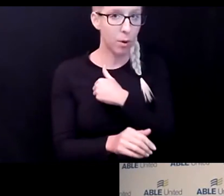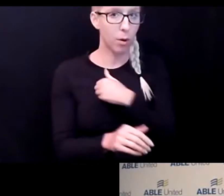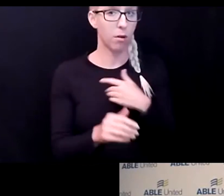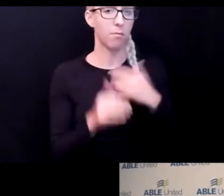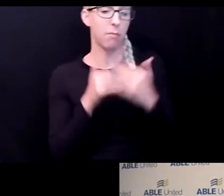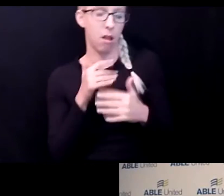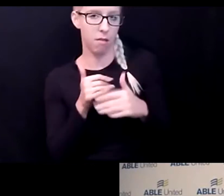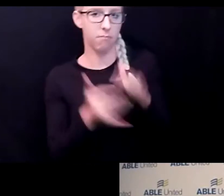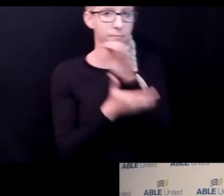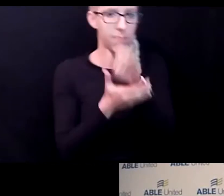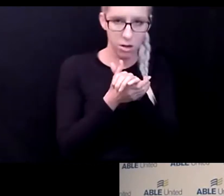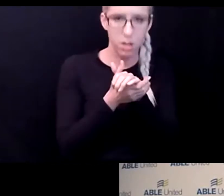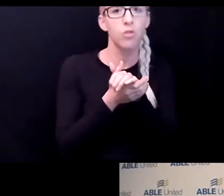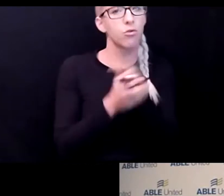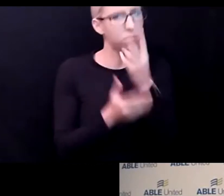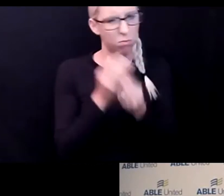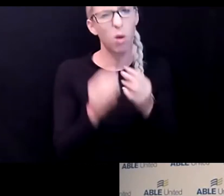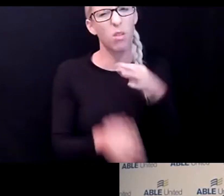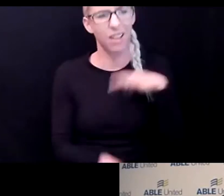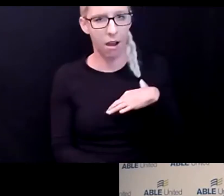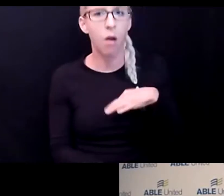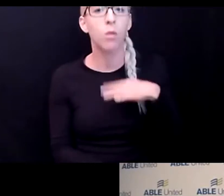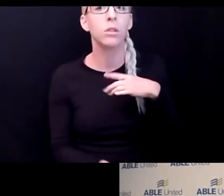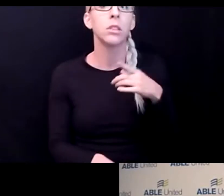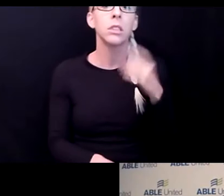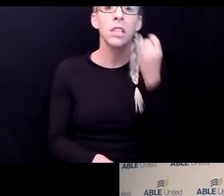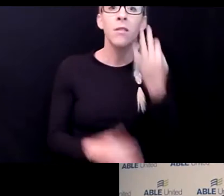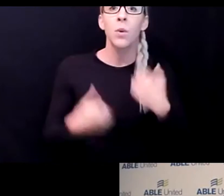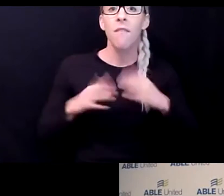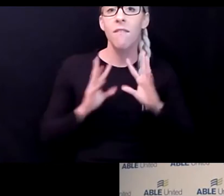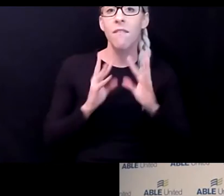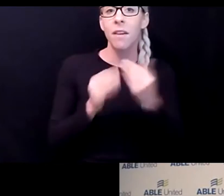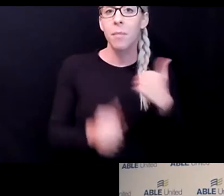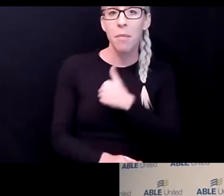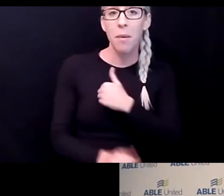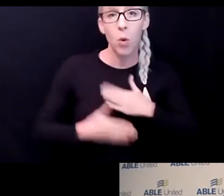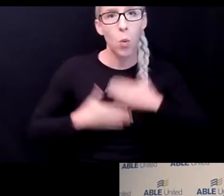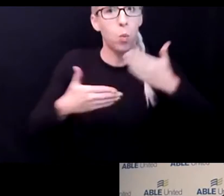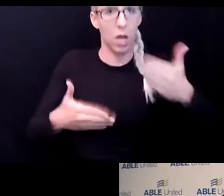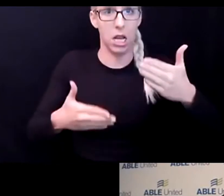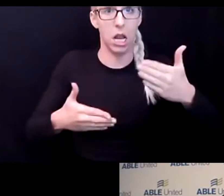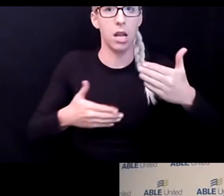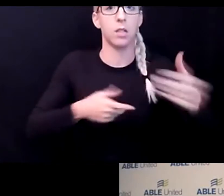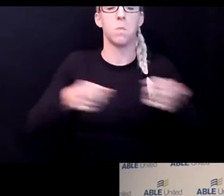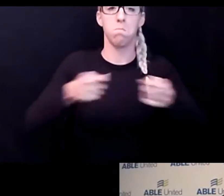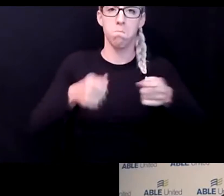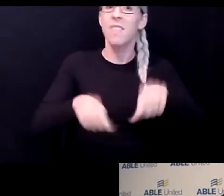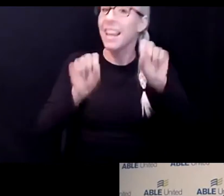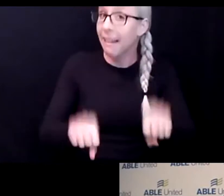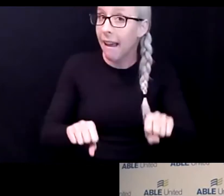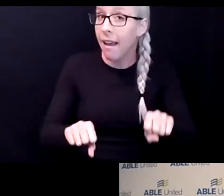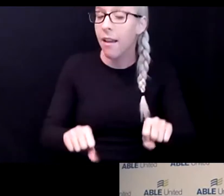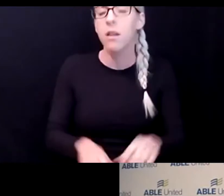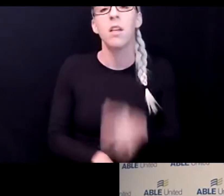distant family member that's willing to act in that capacity. It doesn't mean they have to live with and care for the ward. So just, making that distinction